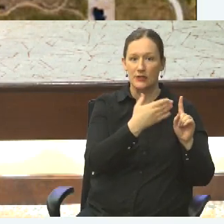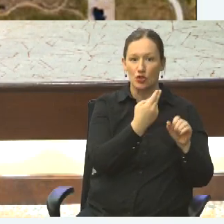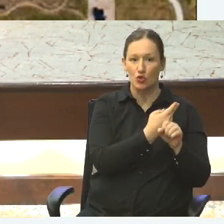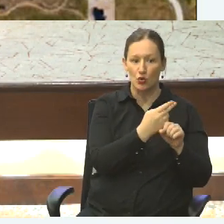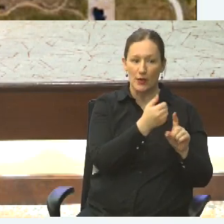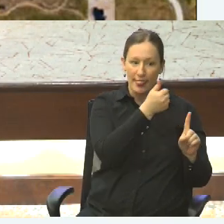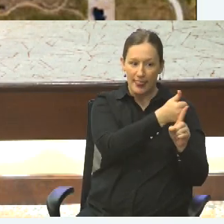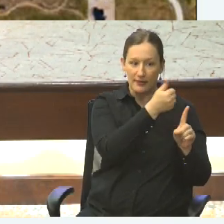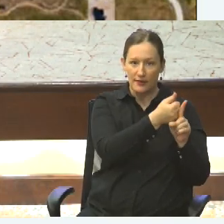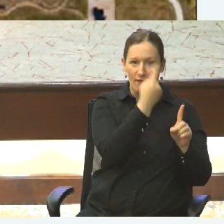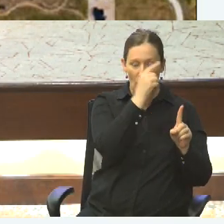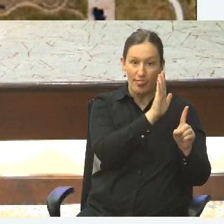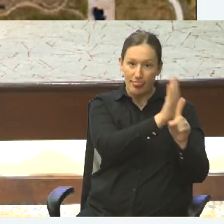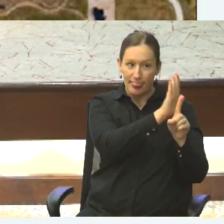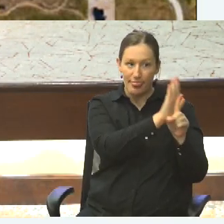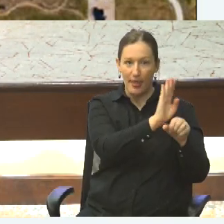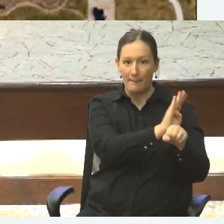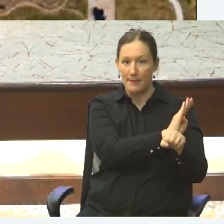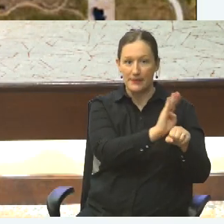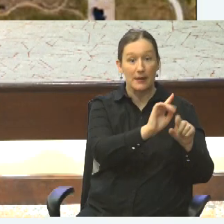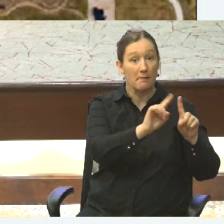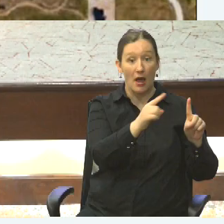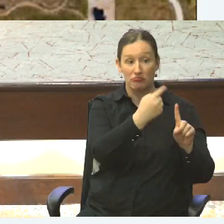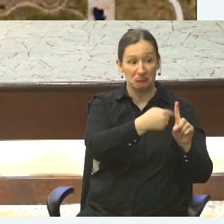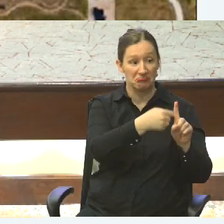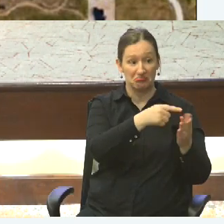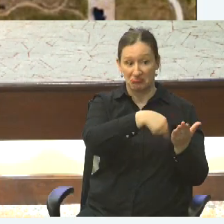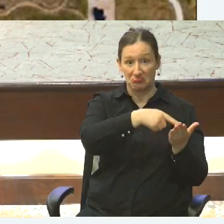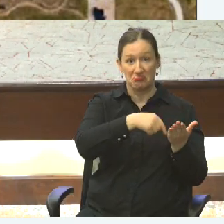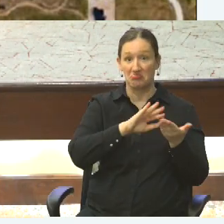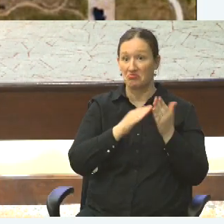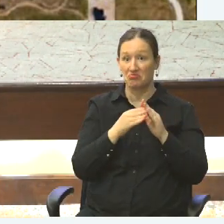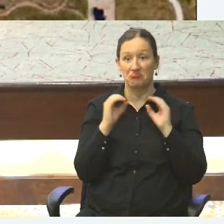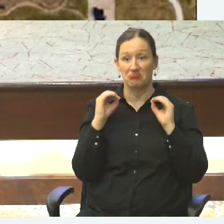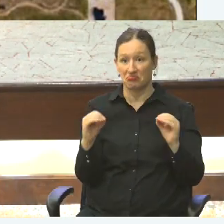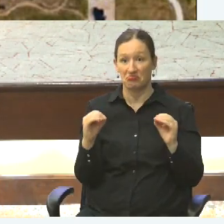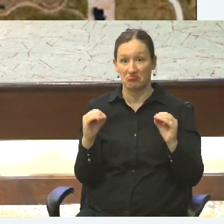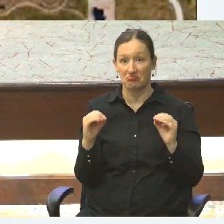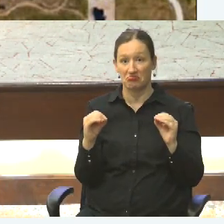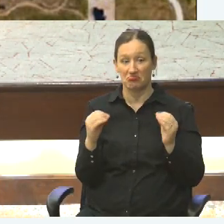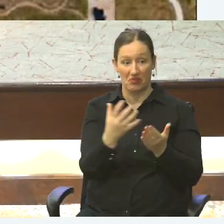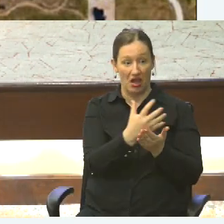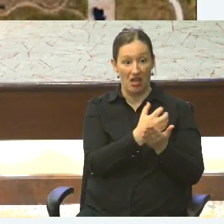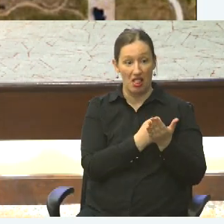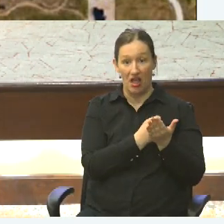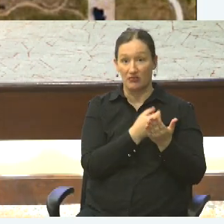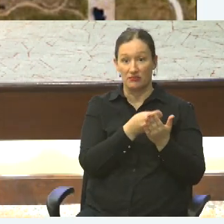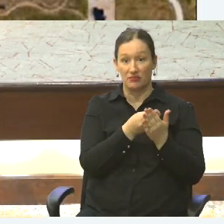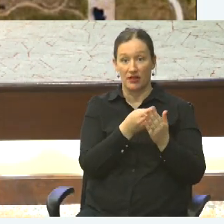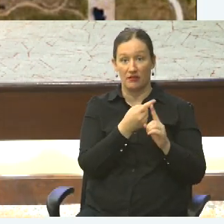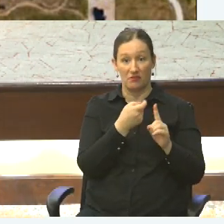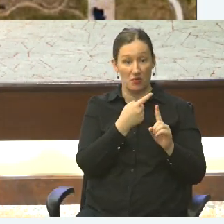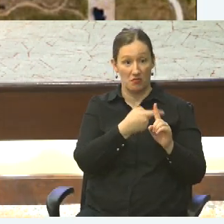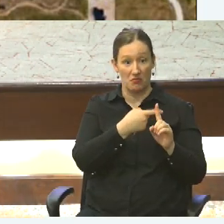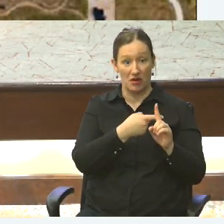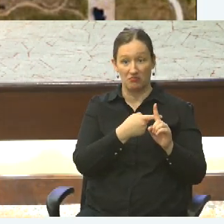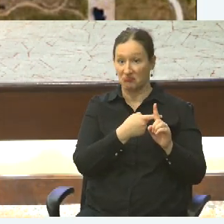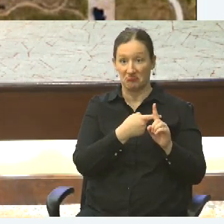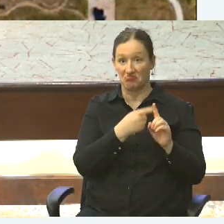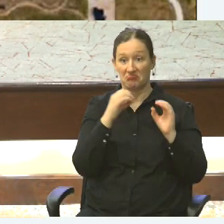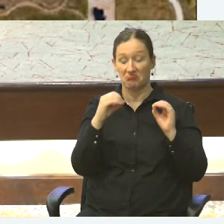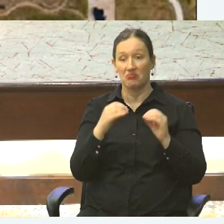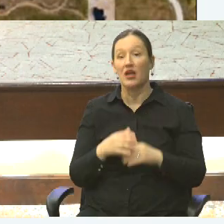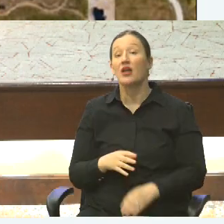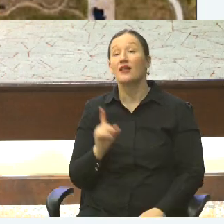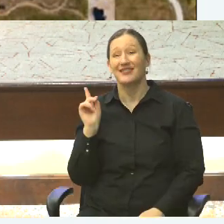commercial aviation businesses, but for which they are not paying rent on and the city is not collecting any rent on. You can see from this